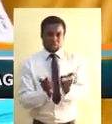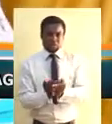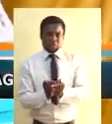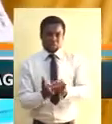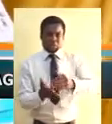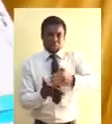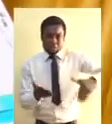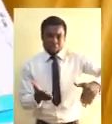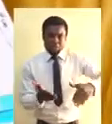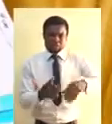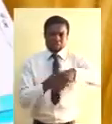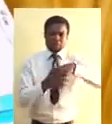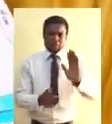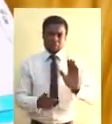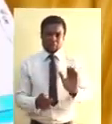Cut out.